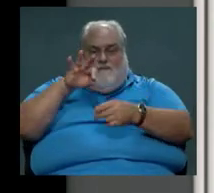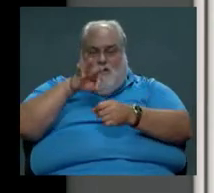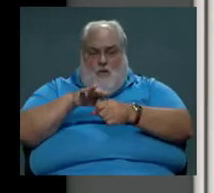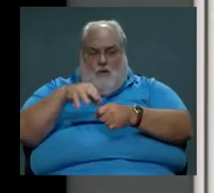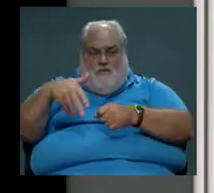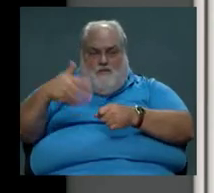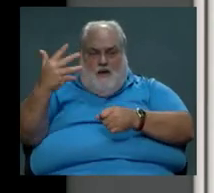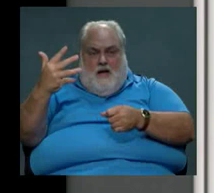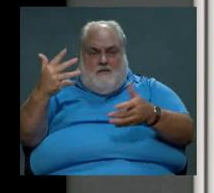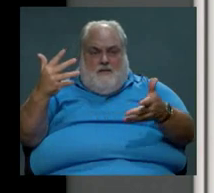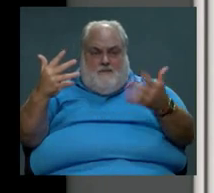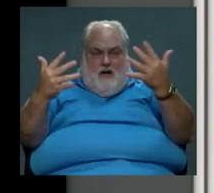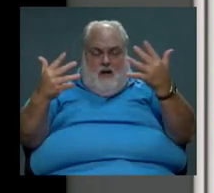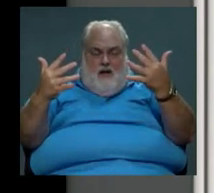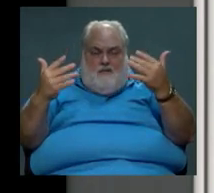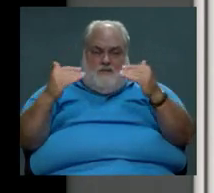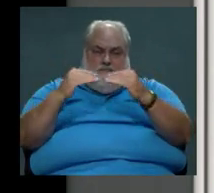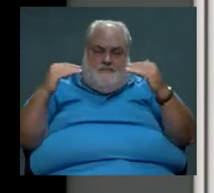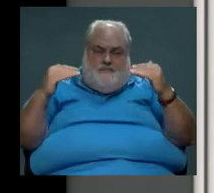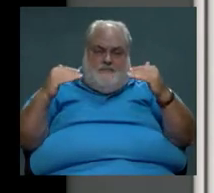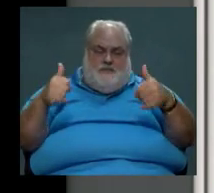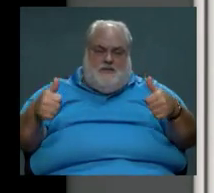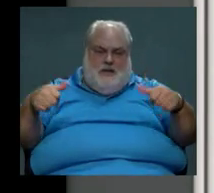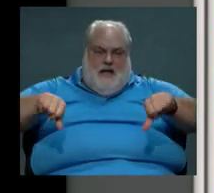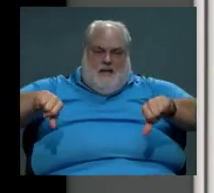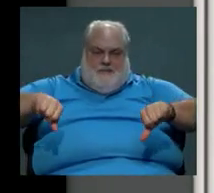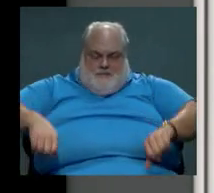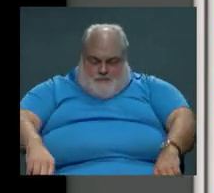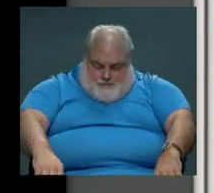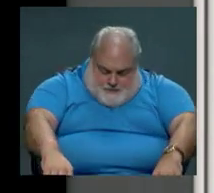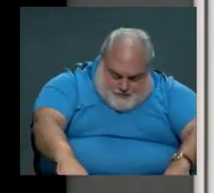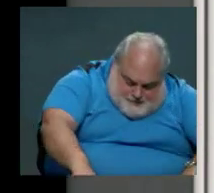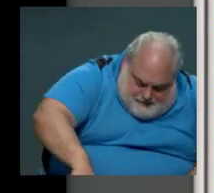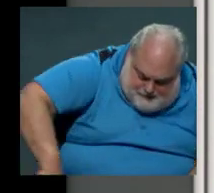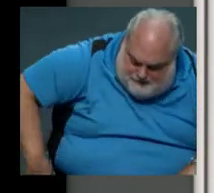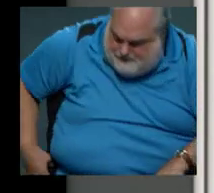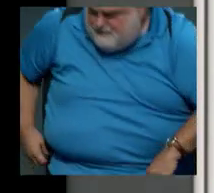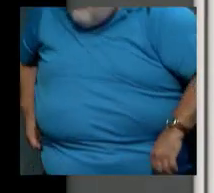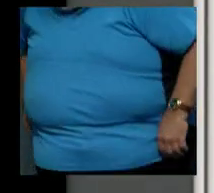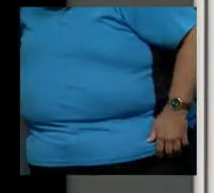So in that, it's tie, it means that it was denied.